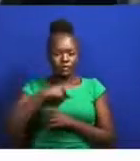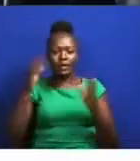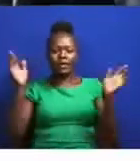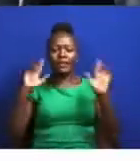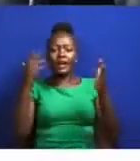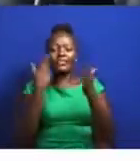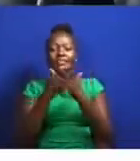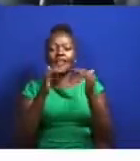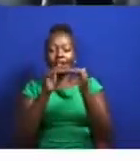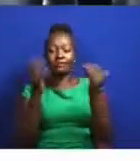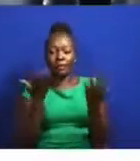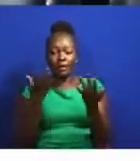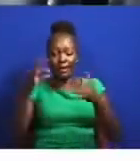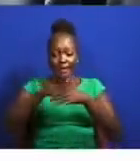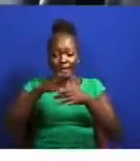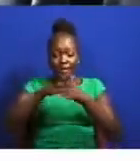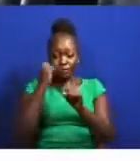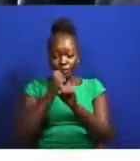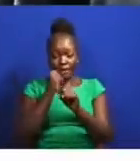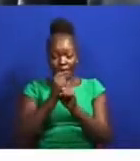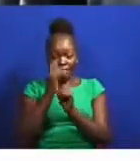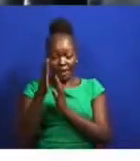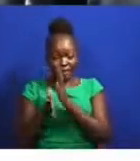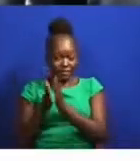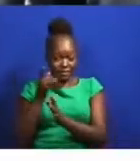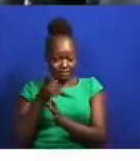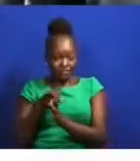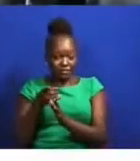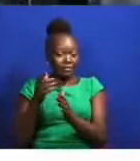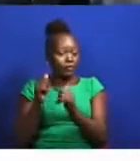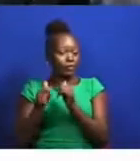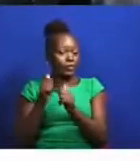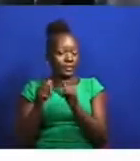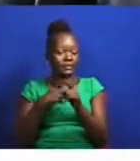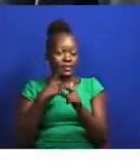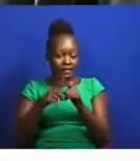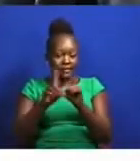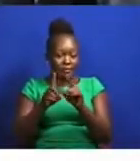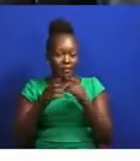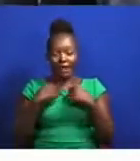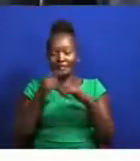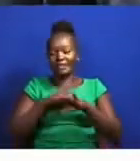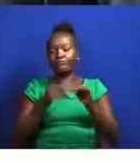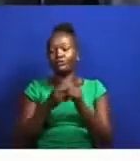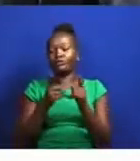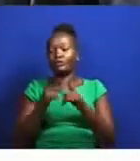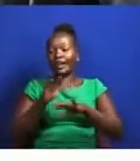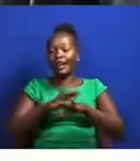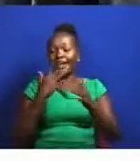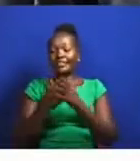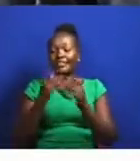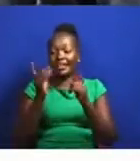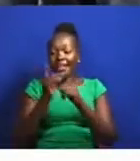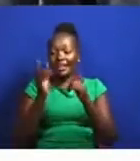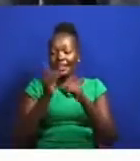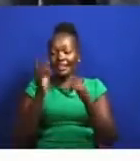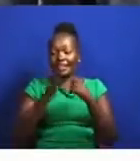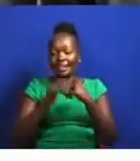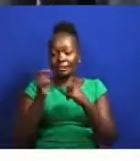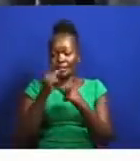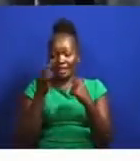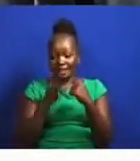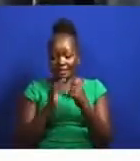up to the level of our election operation plan, which then has timelines to the 9th of August.